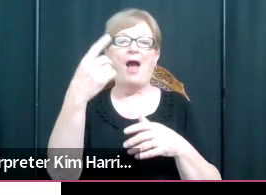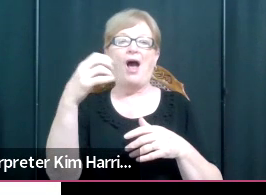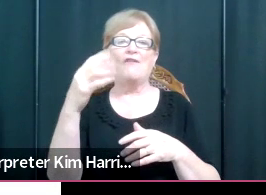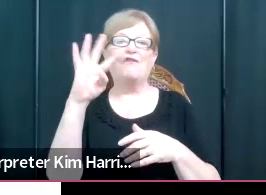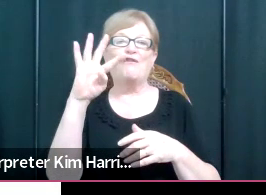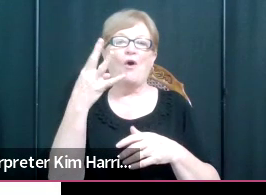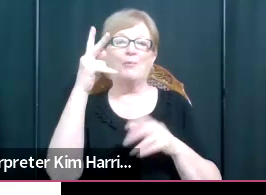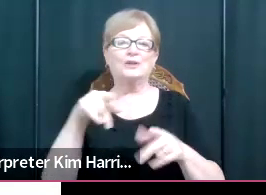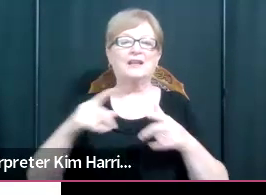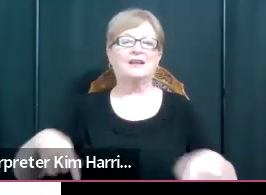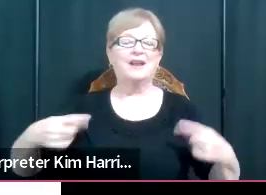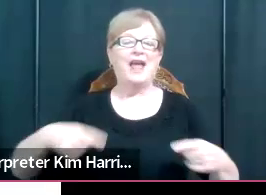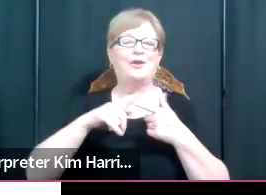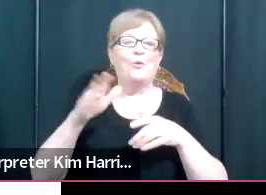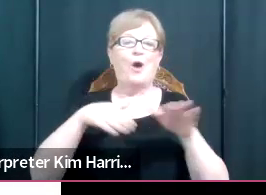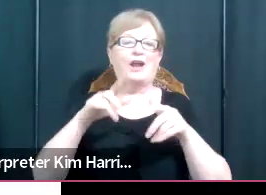on a bridge.